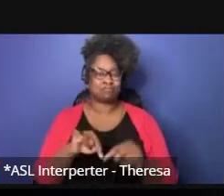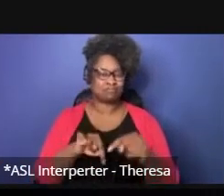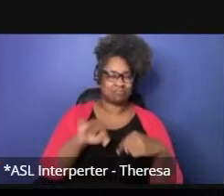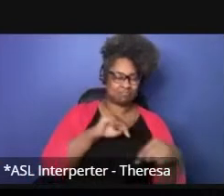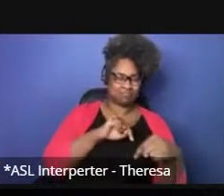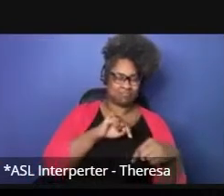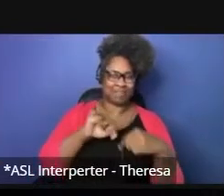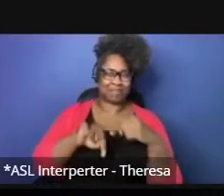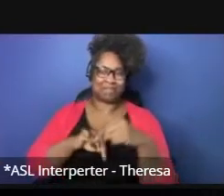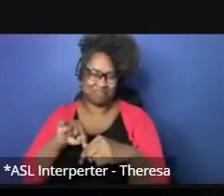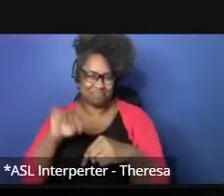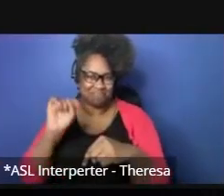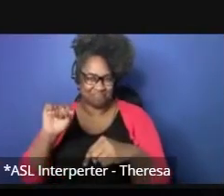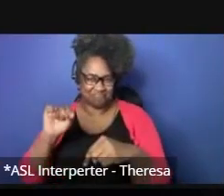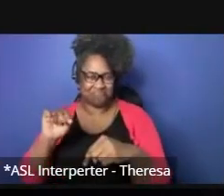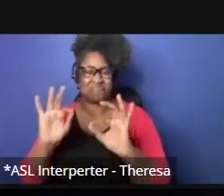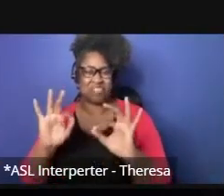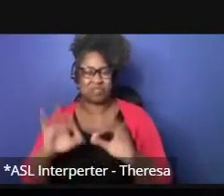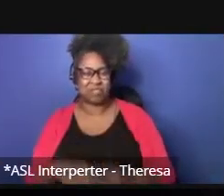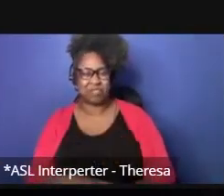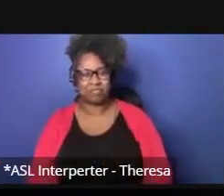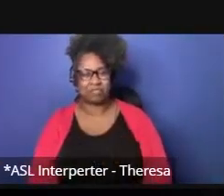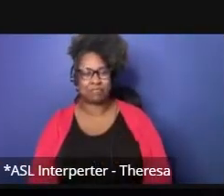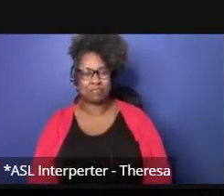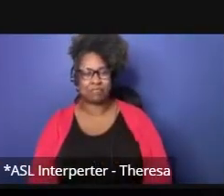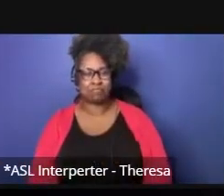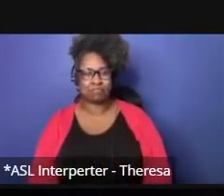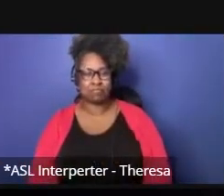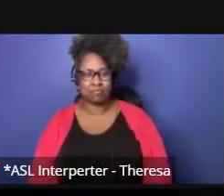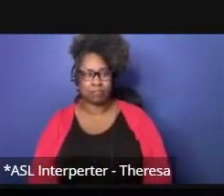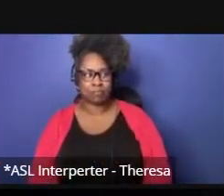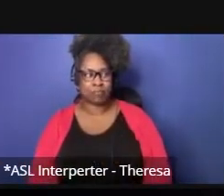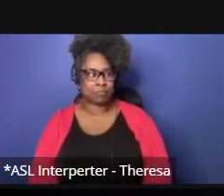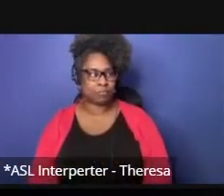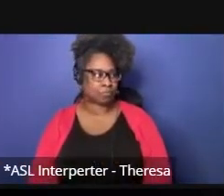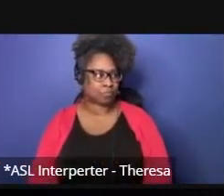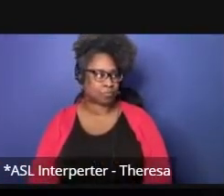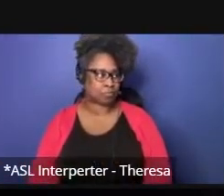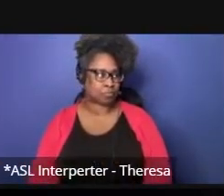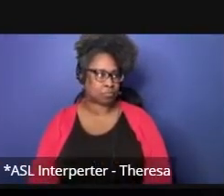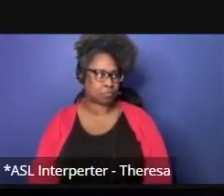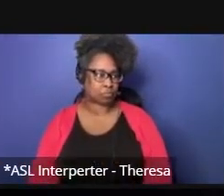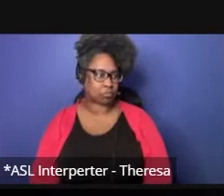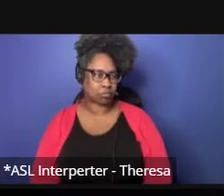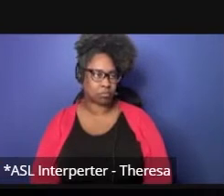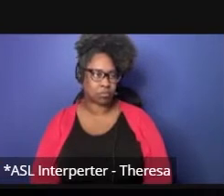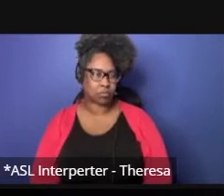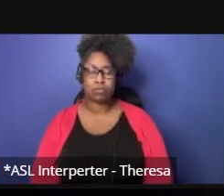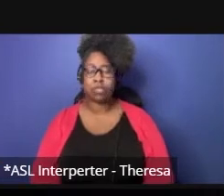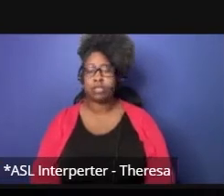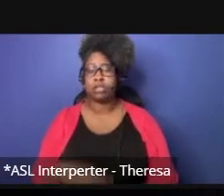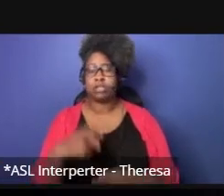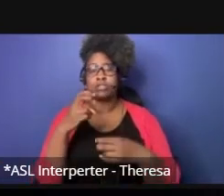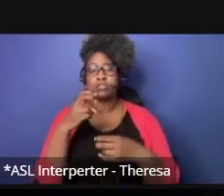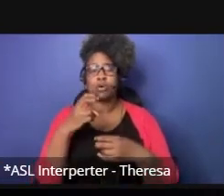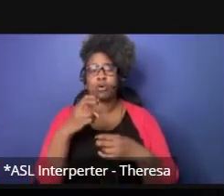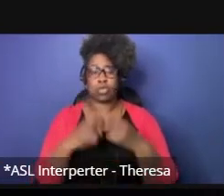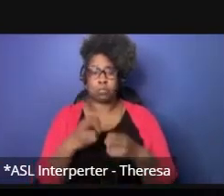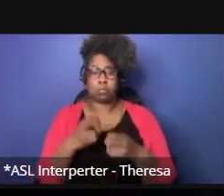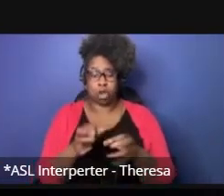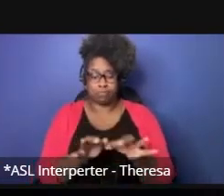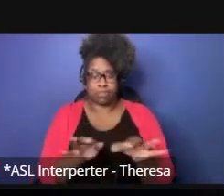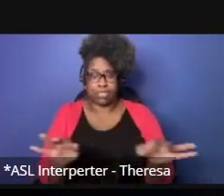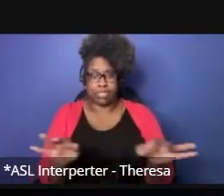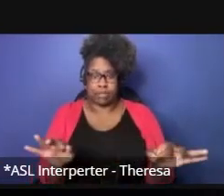There we go. All right. So the context based on that problem statement and based on